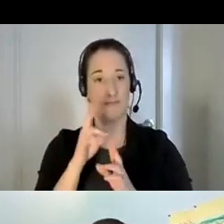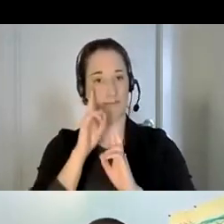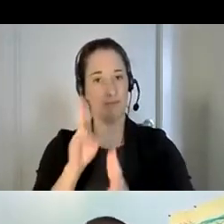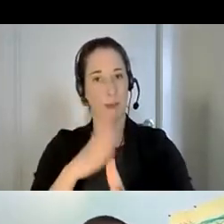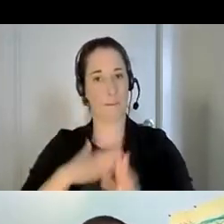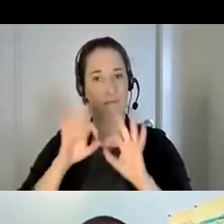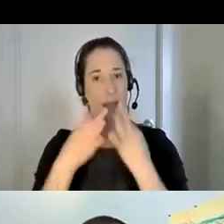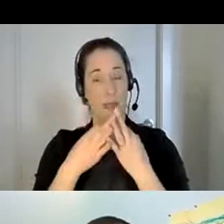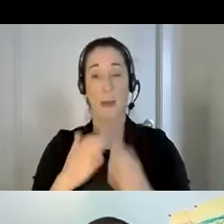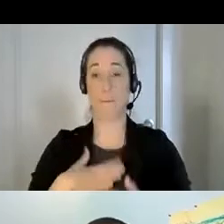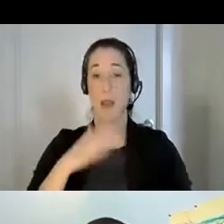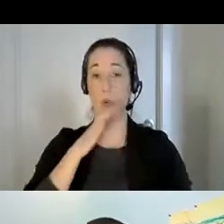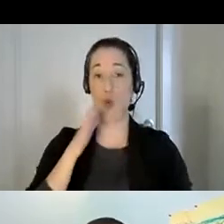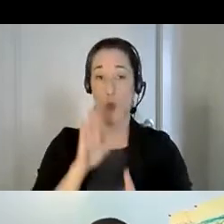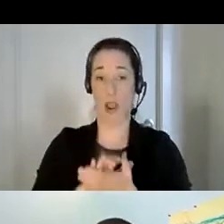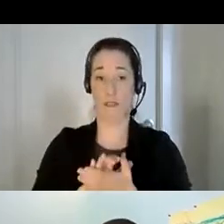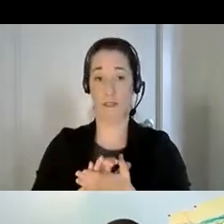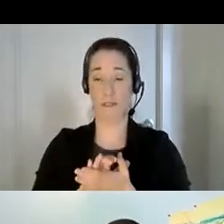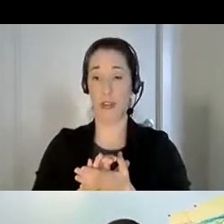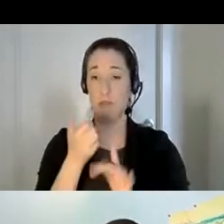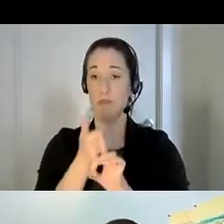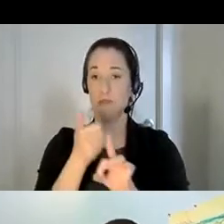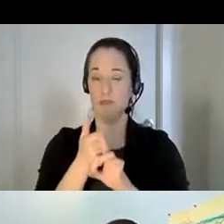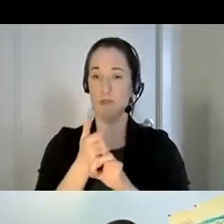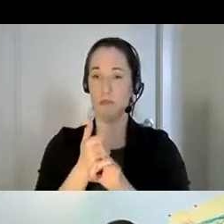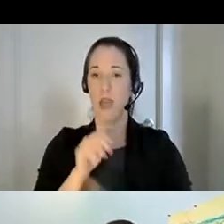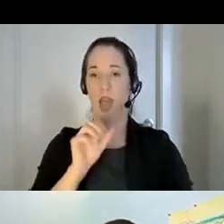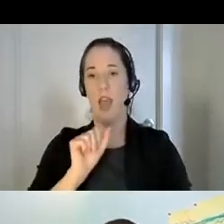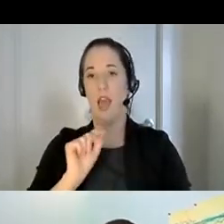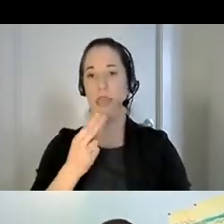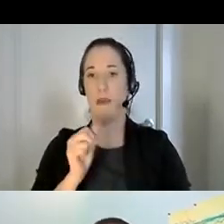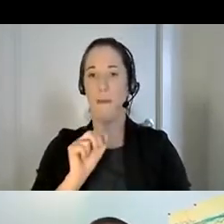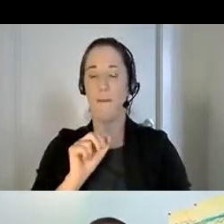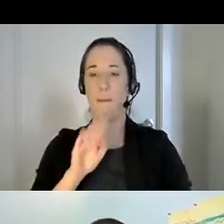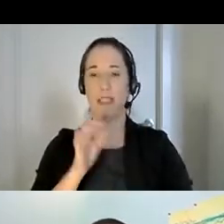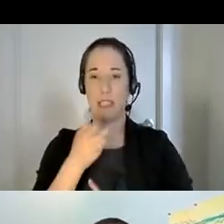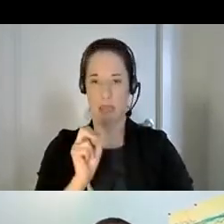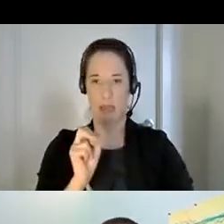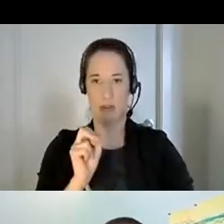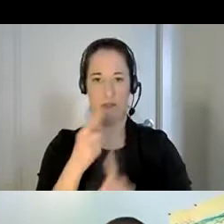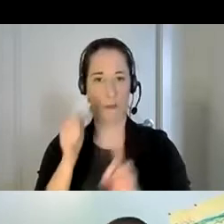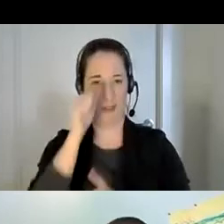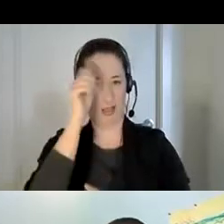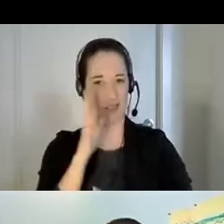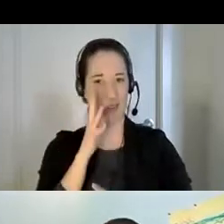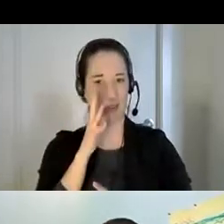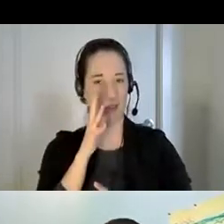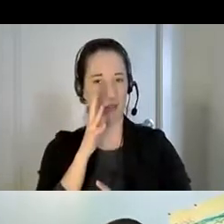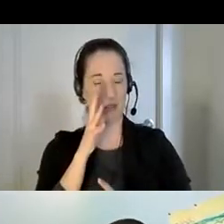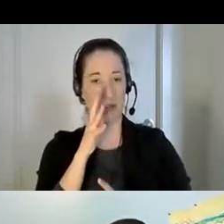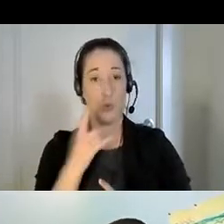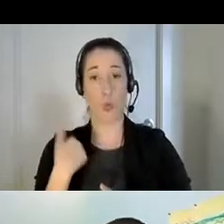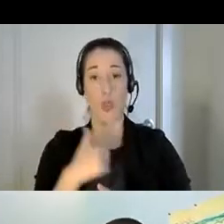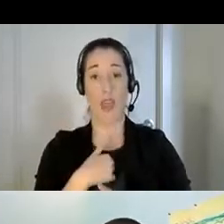My wife is Koyukon Athabaskan from the village of Ruby by the Yukon River. Together we have 4 children,